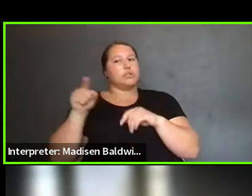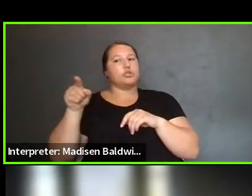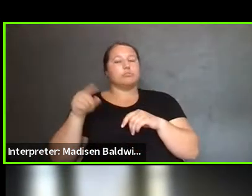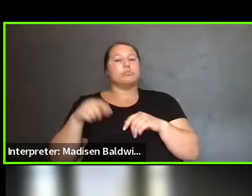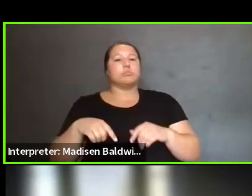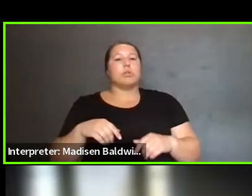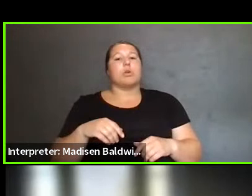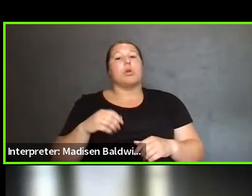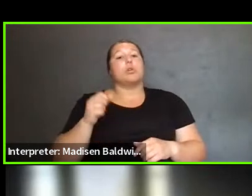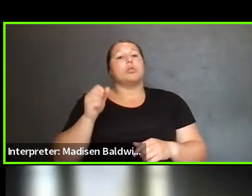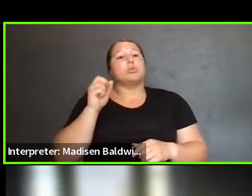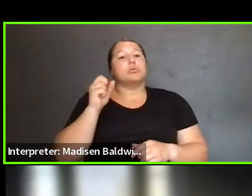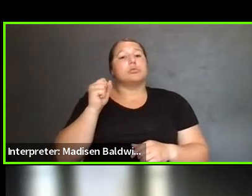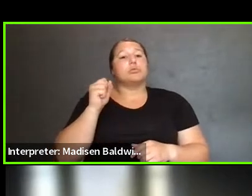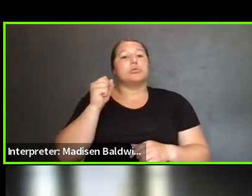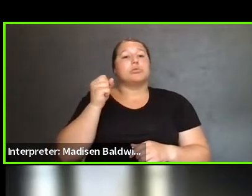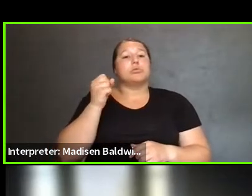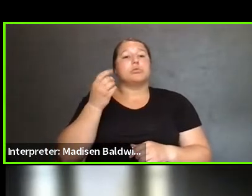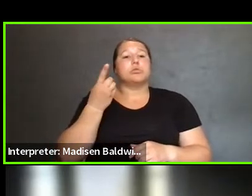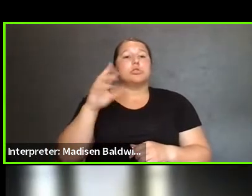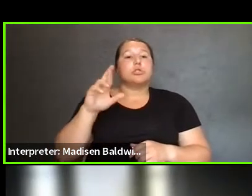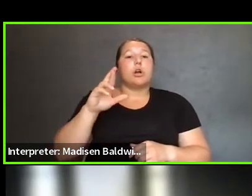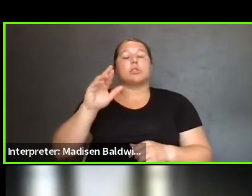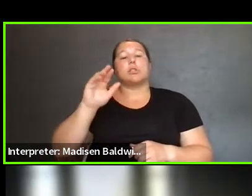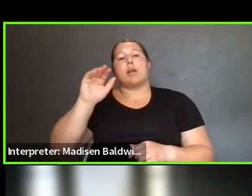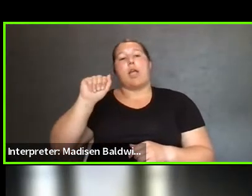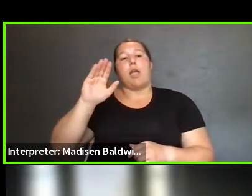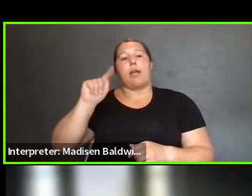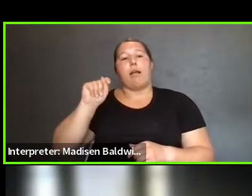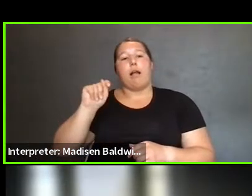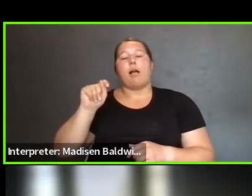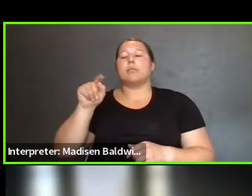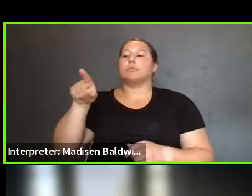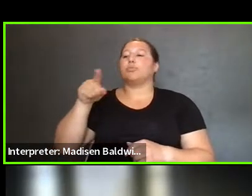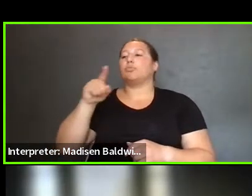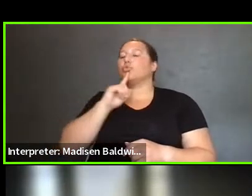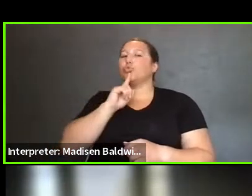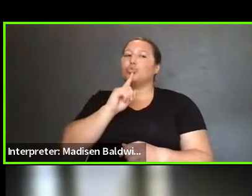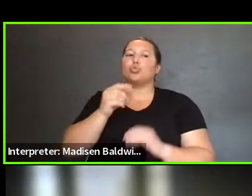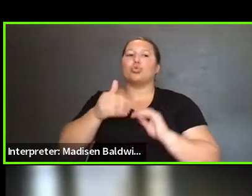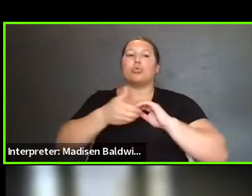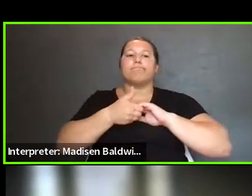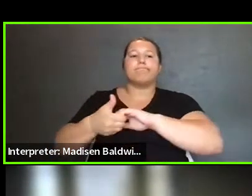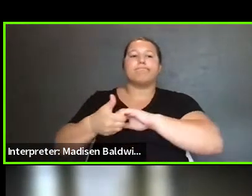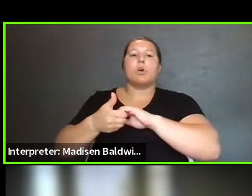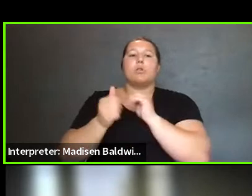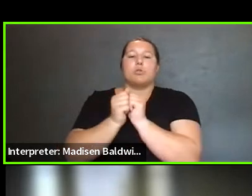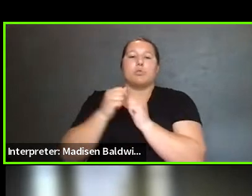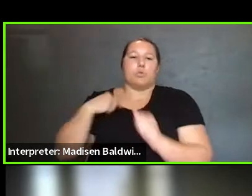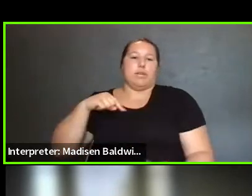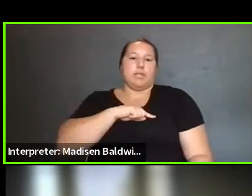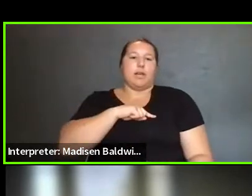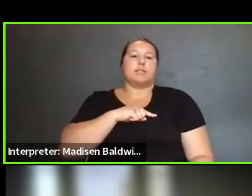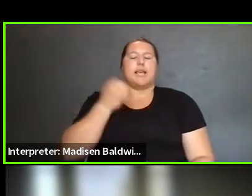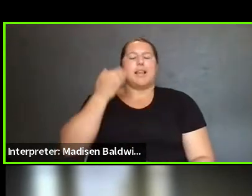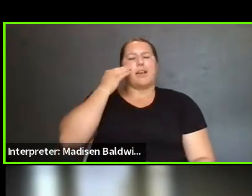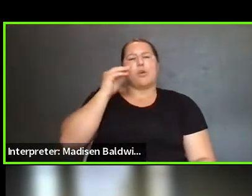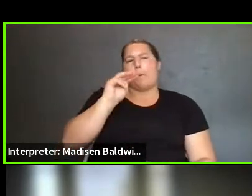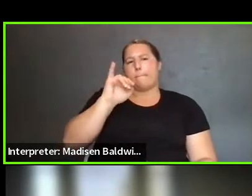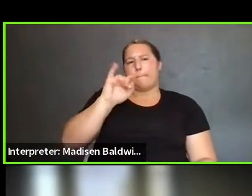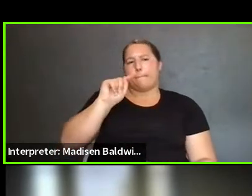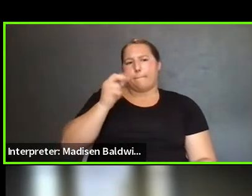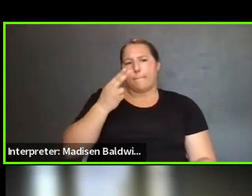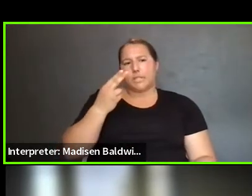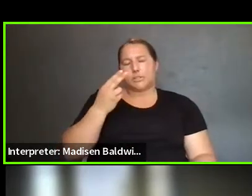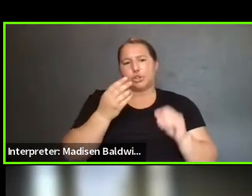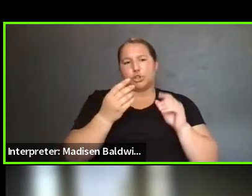Dr. Aycock has been a true partner with us. And we, I know Aaliyah meets with her probably on a monthly basis,